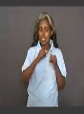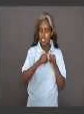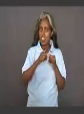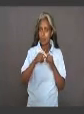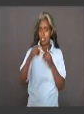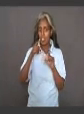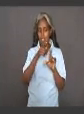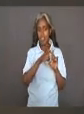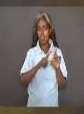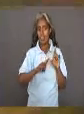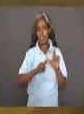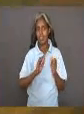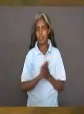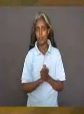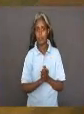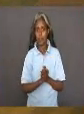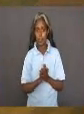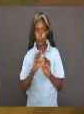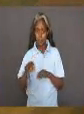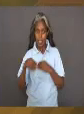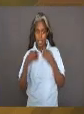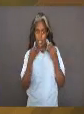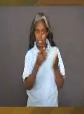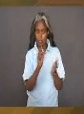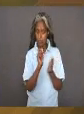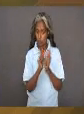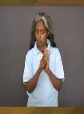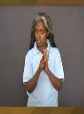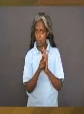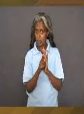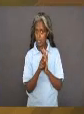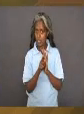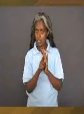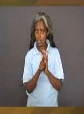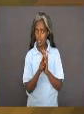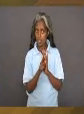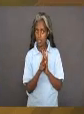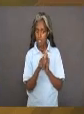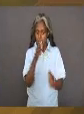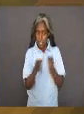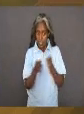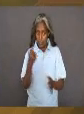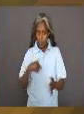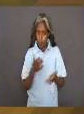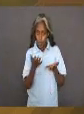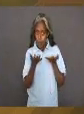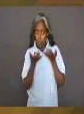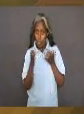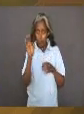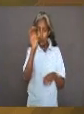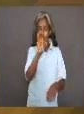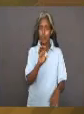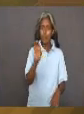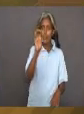angle. Let me give you an example. If we want to find